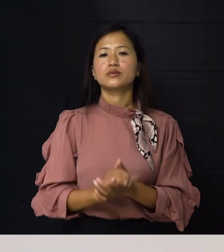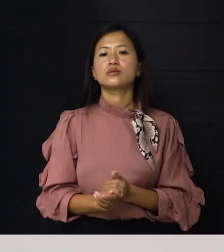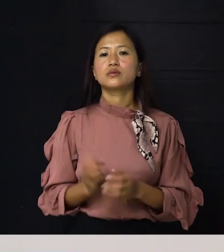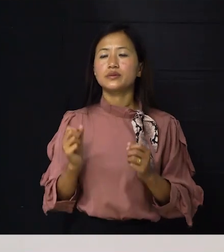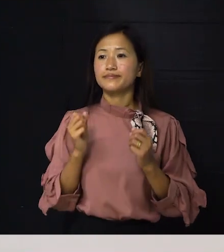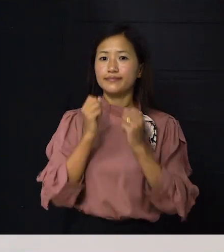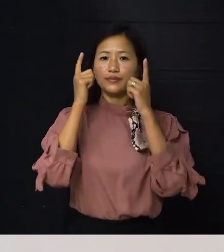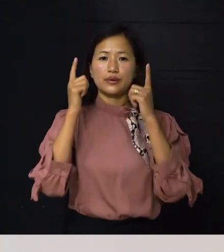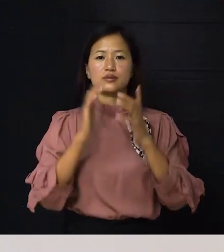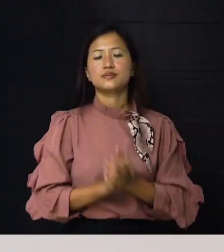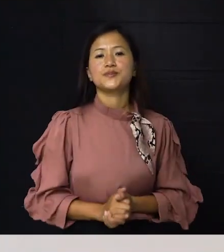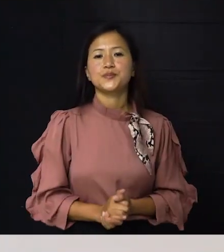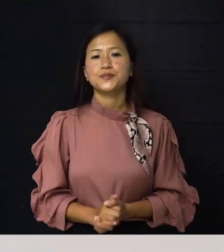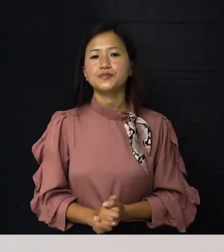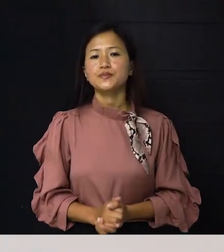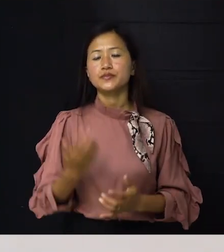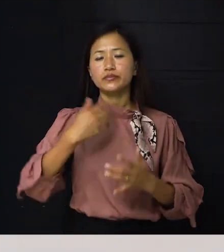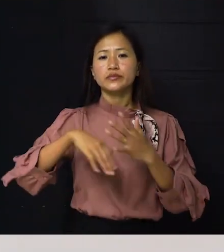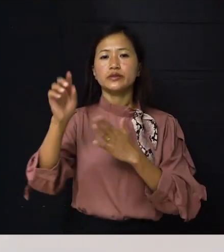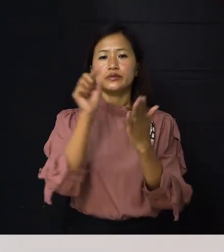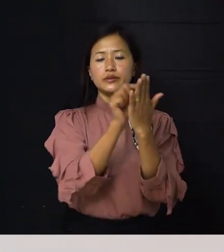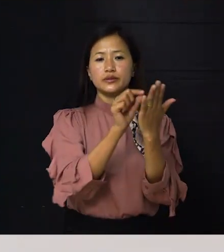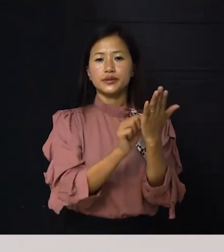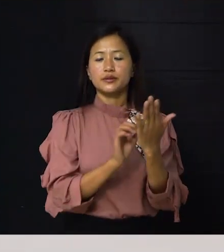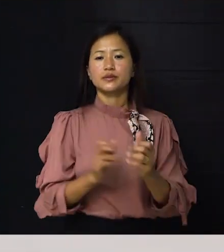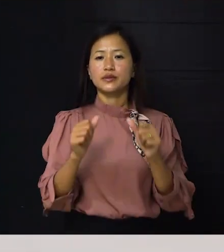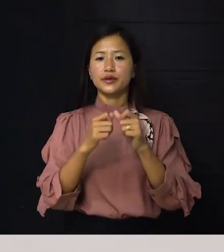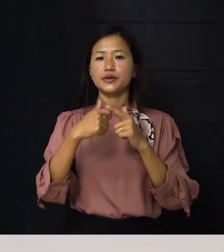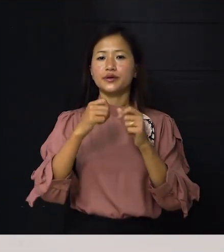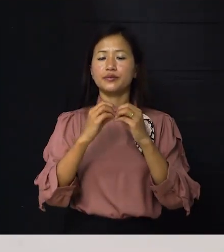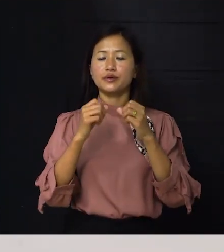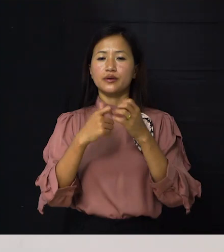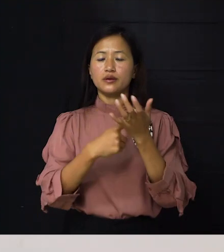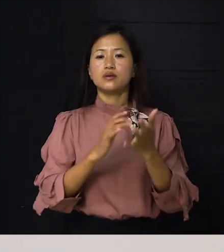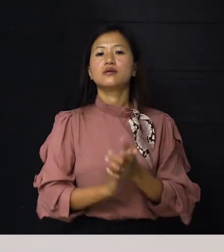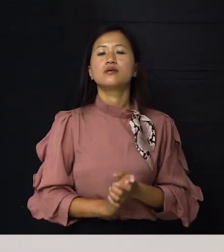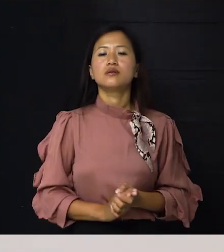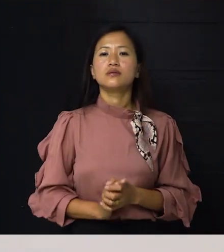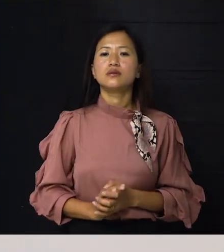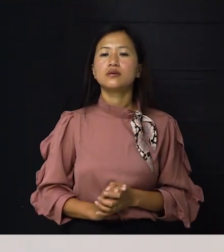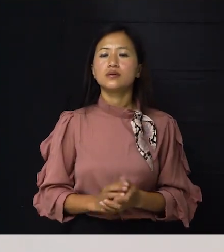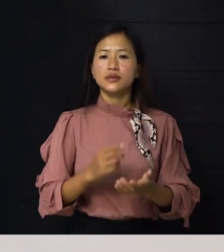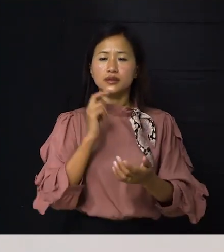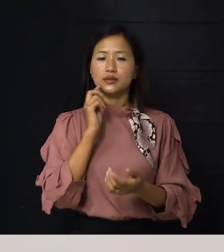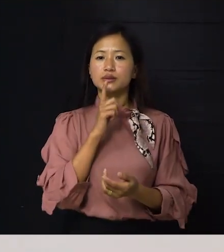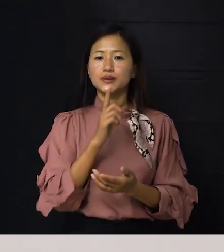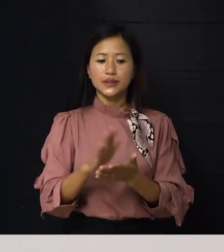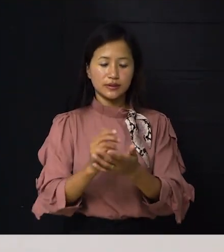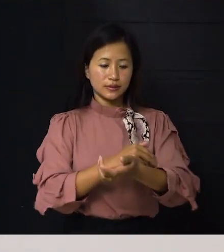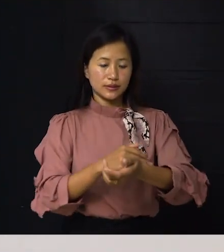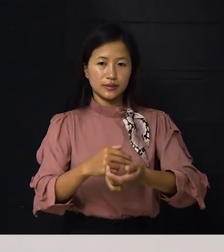amazing. Now let's go in detail about Akbar. So Akbar, his real name